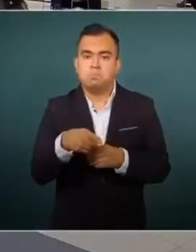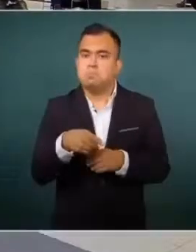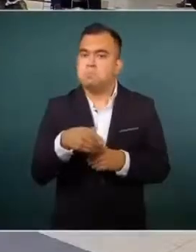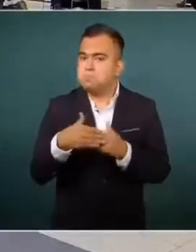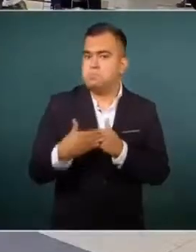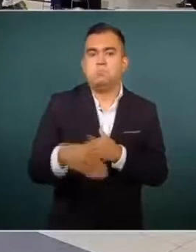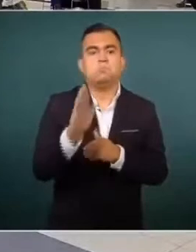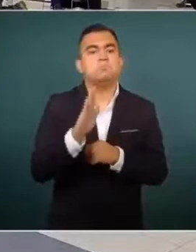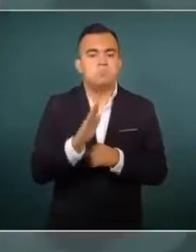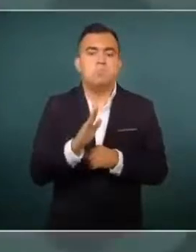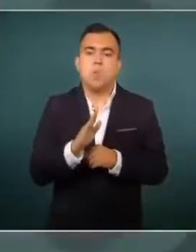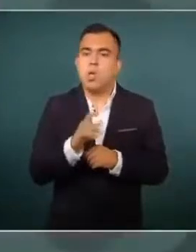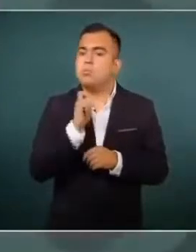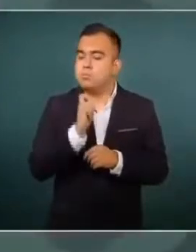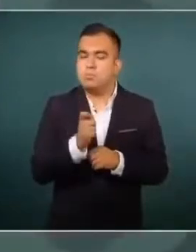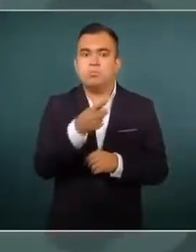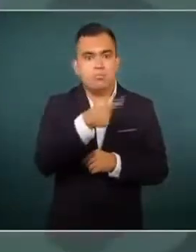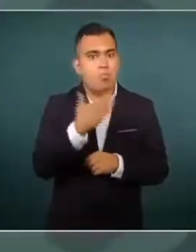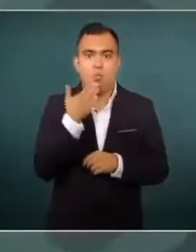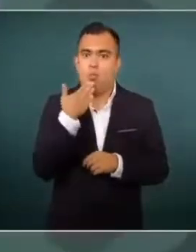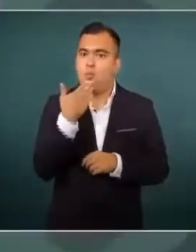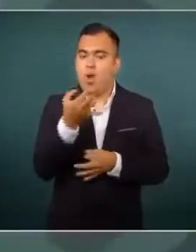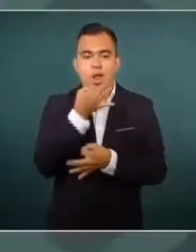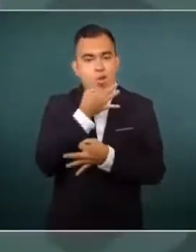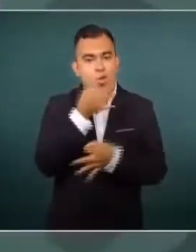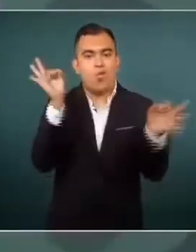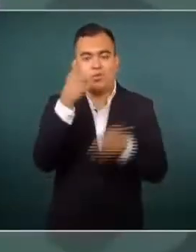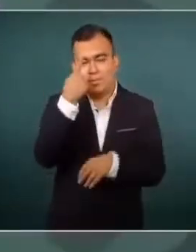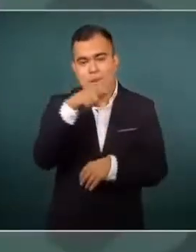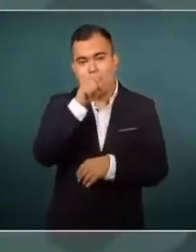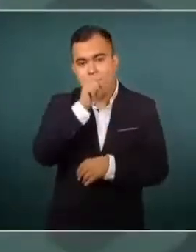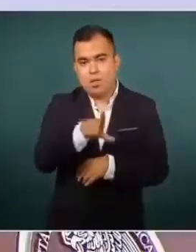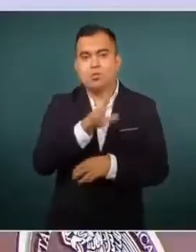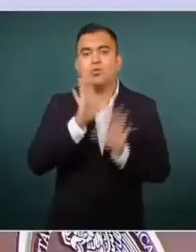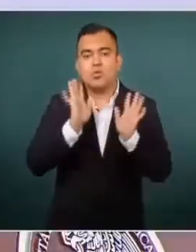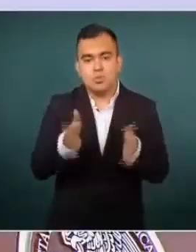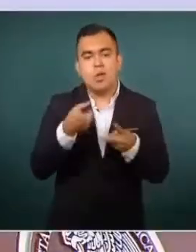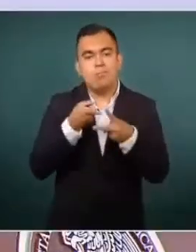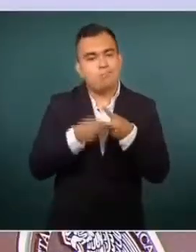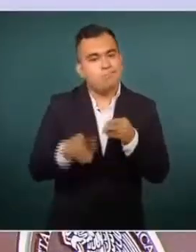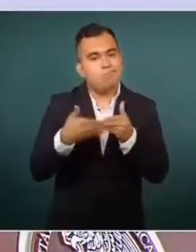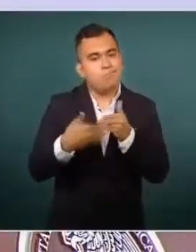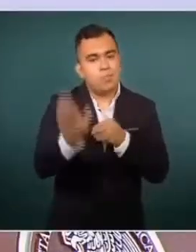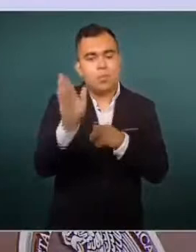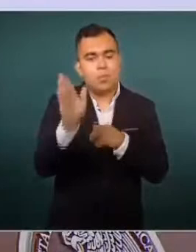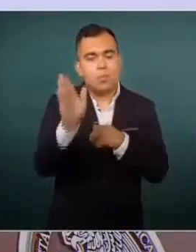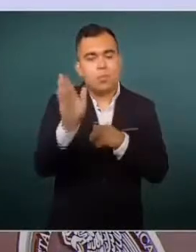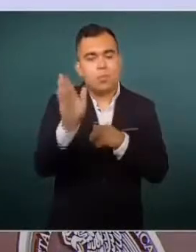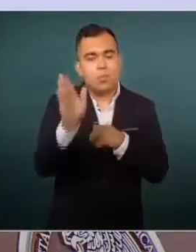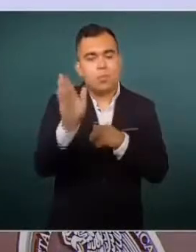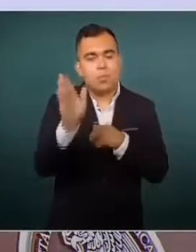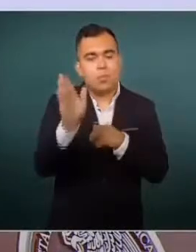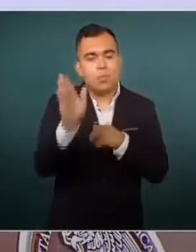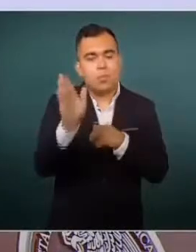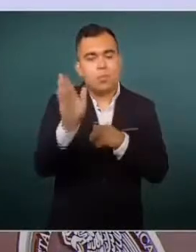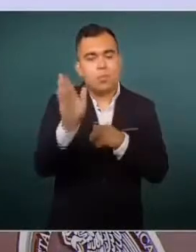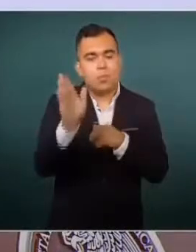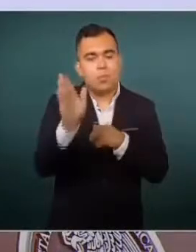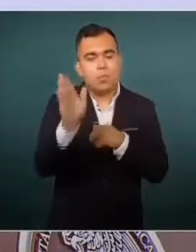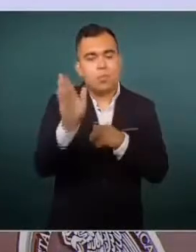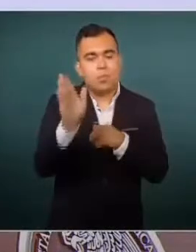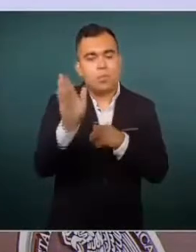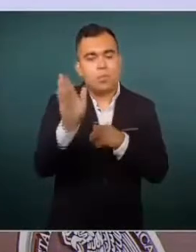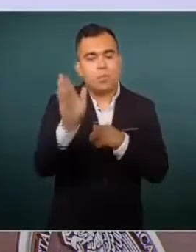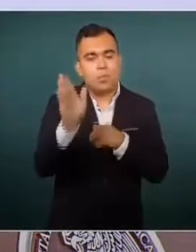go. Es una muy buena noticia para Jalisco, que estamos ya en la orilla para iniciar operaciones de la línea 3 después de un poco. And he says that it's very